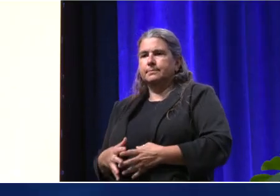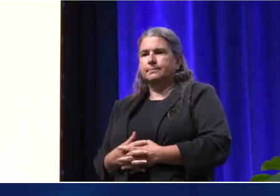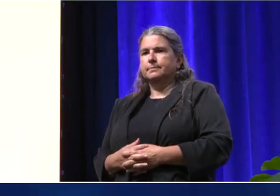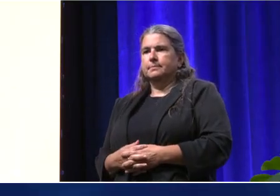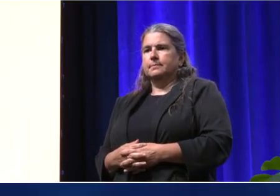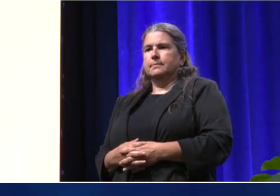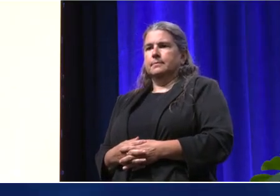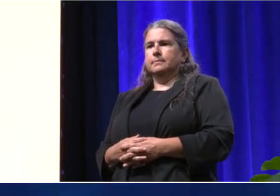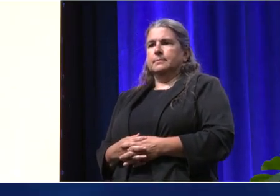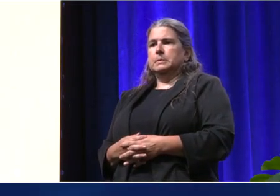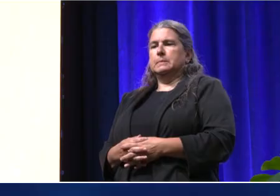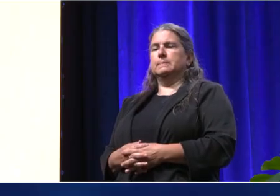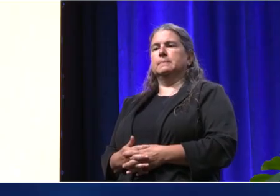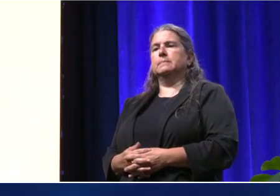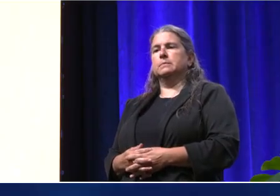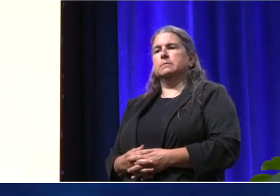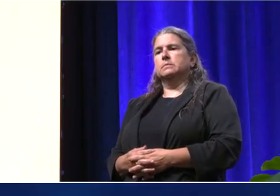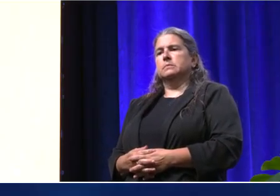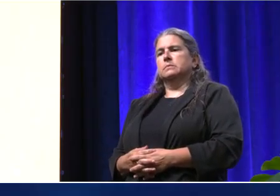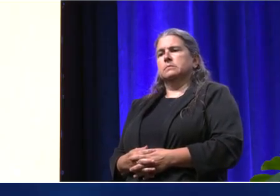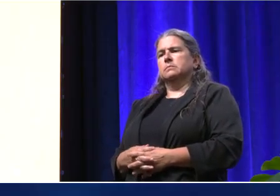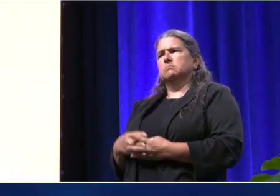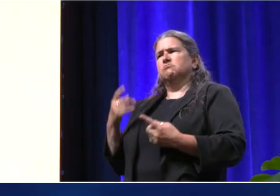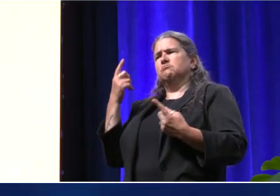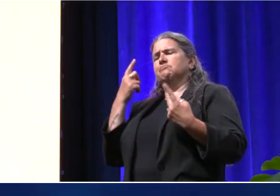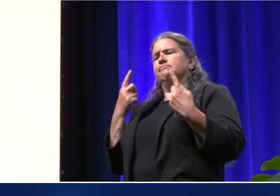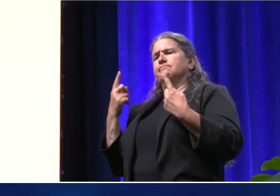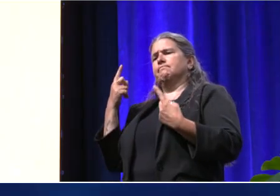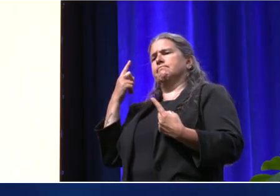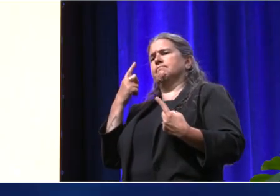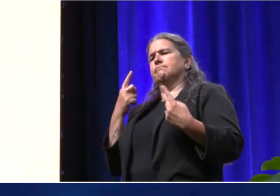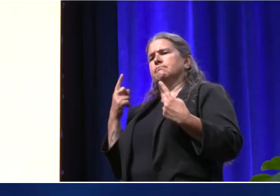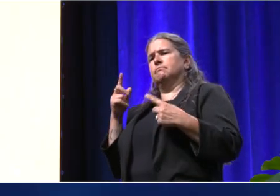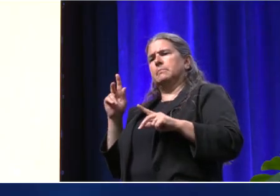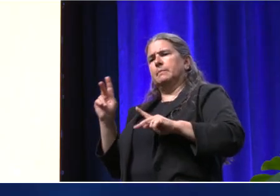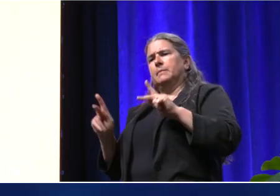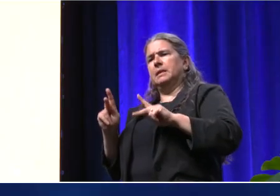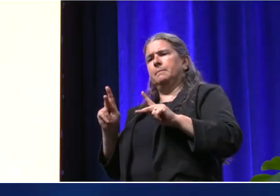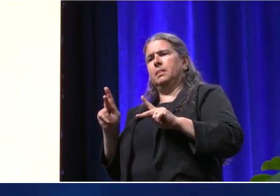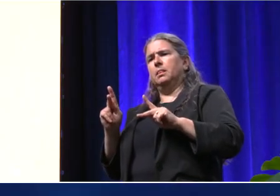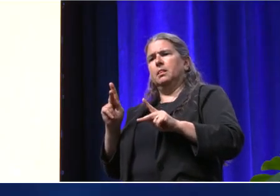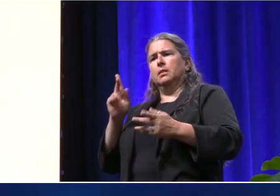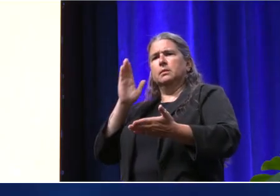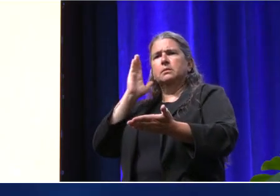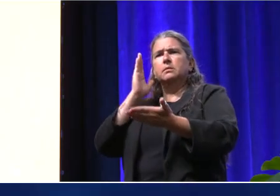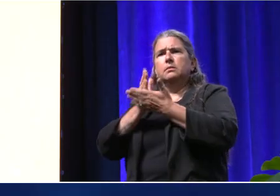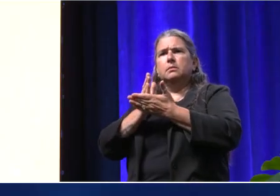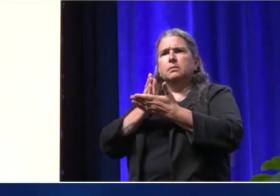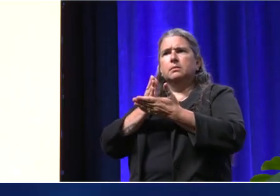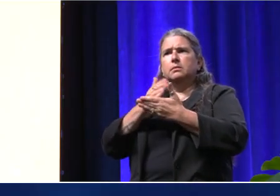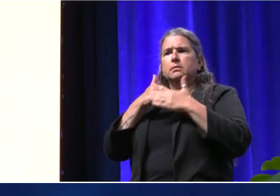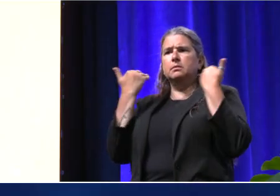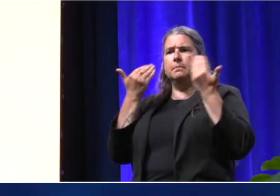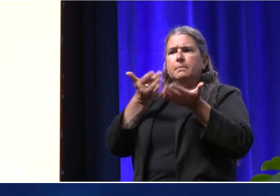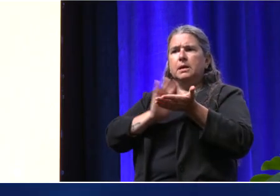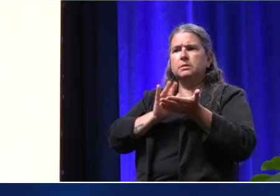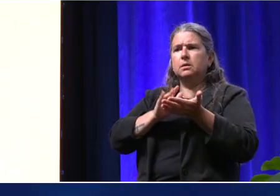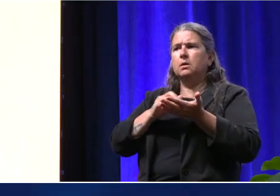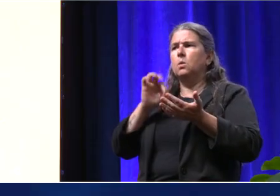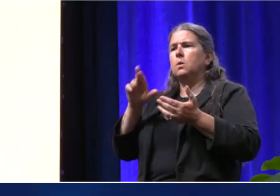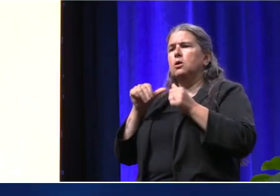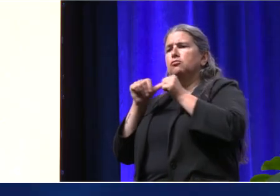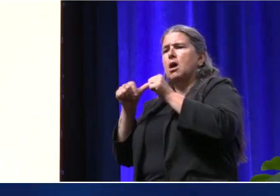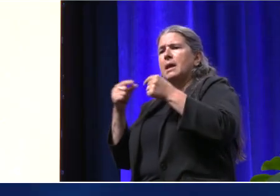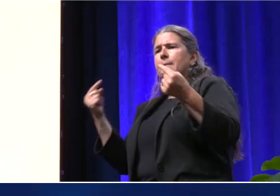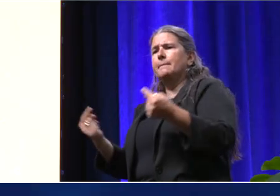about patients being abruptly discontinued and the way that chronic pain patients have been left behind in a